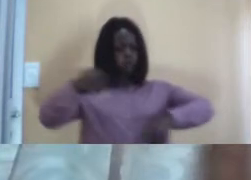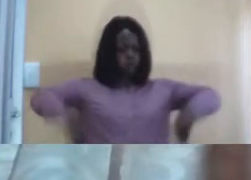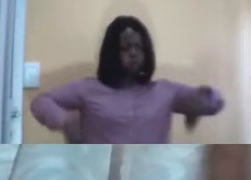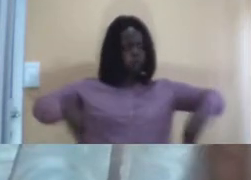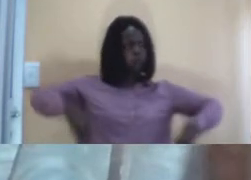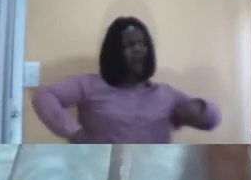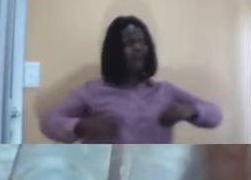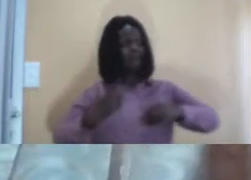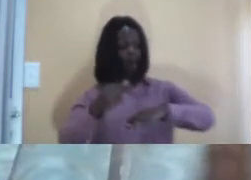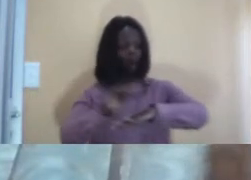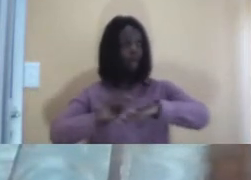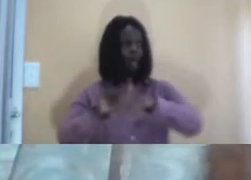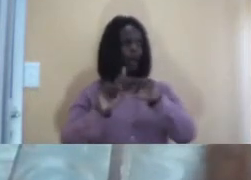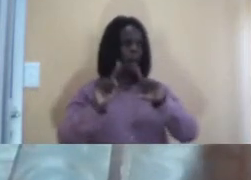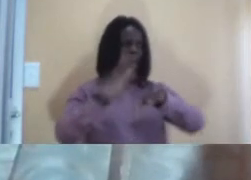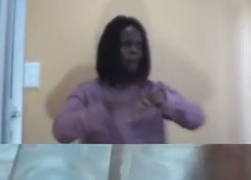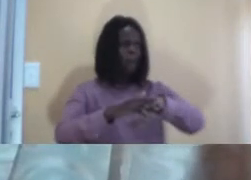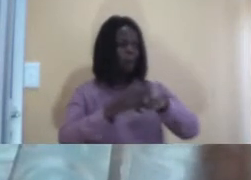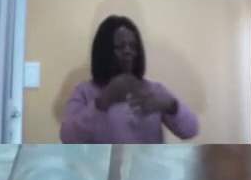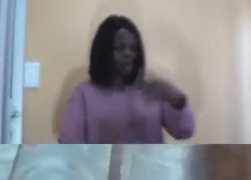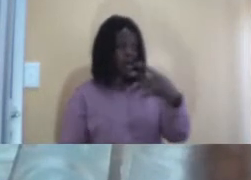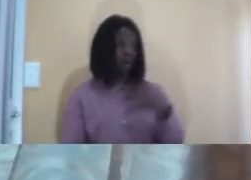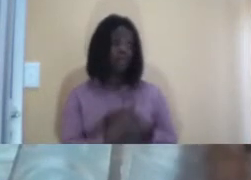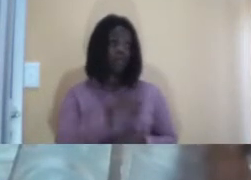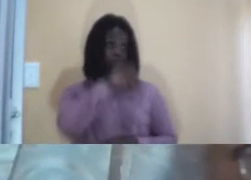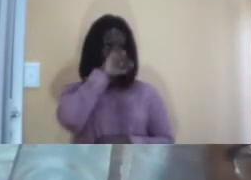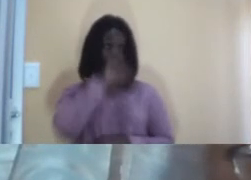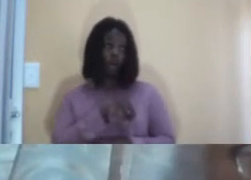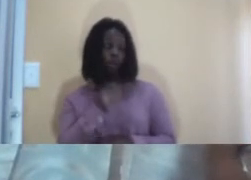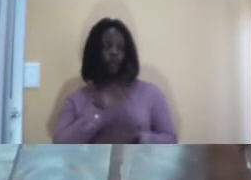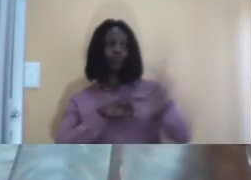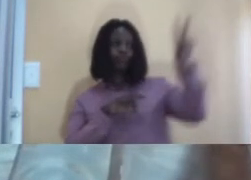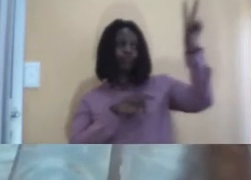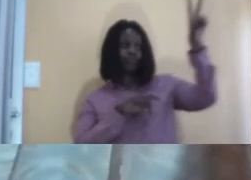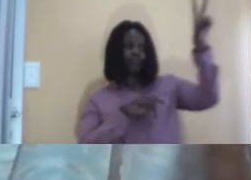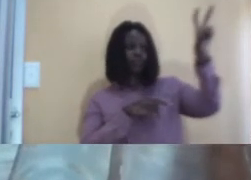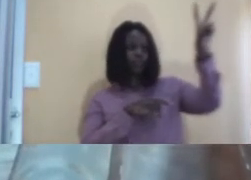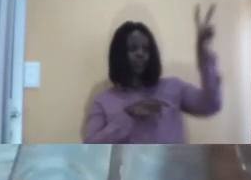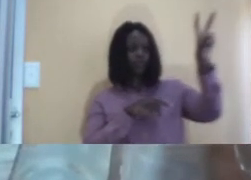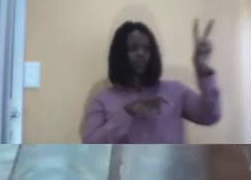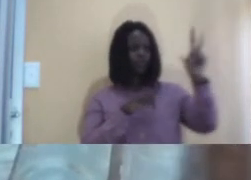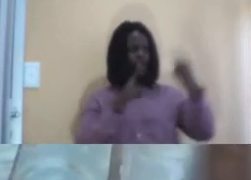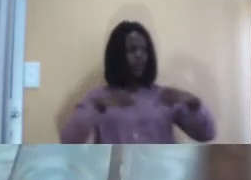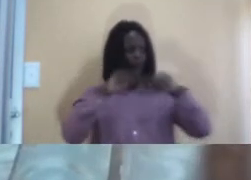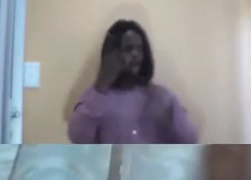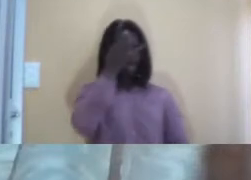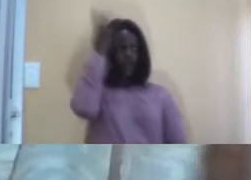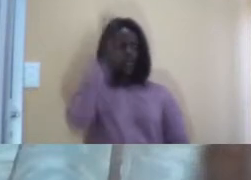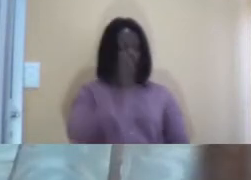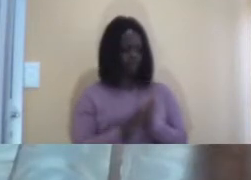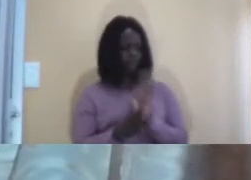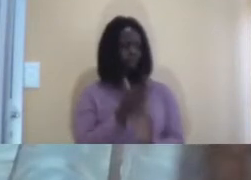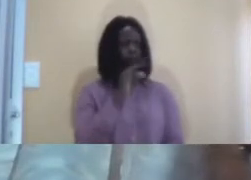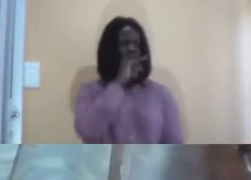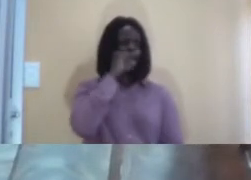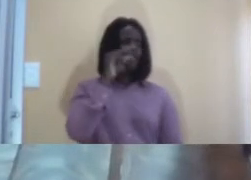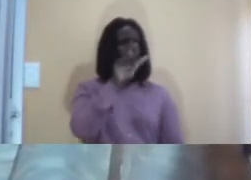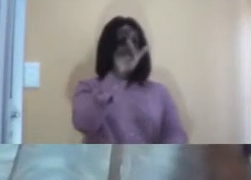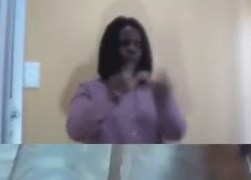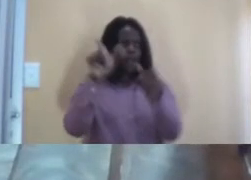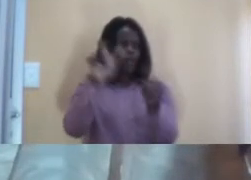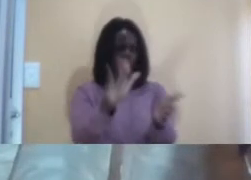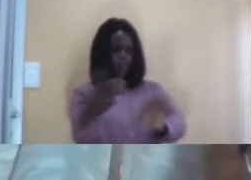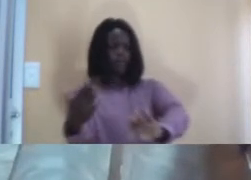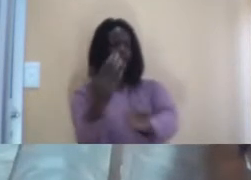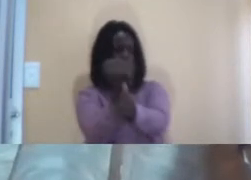land. Kodwa ke ngithanda uma esethi, I quote, "We will never forget the names of those who died for